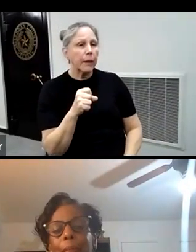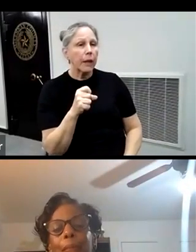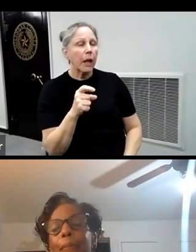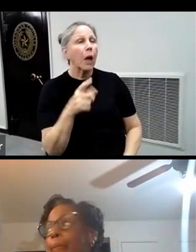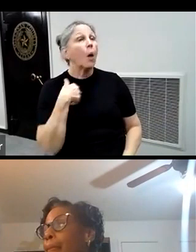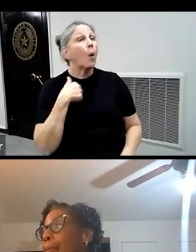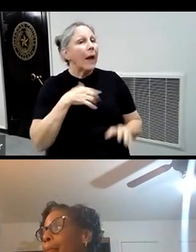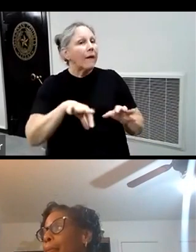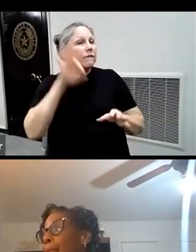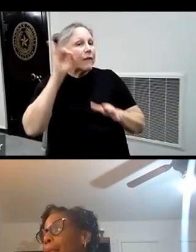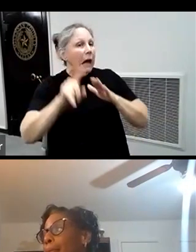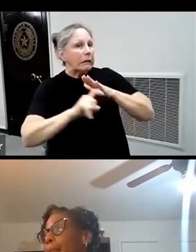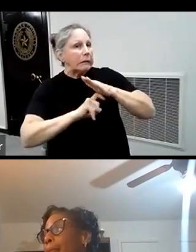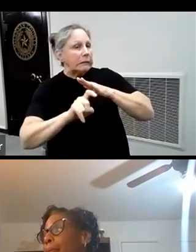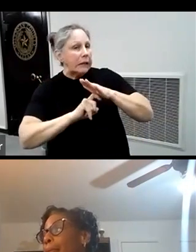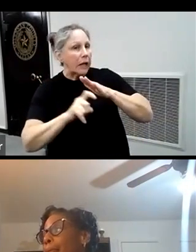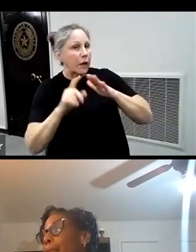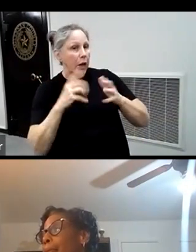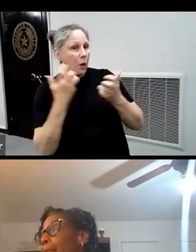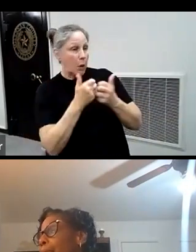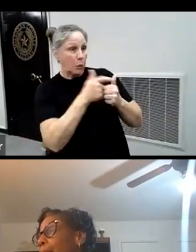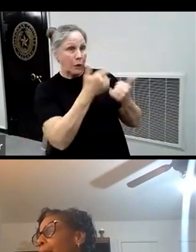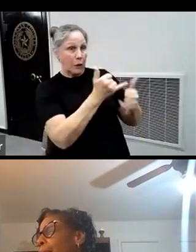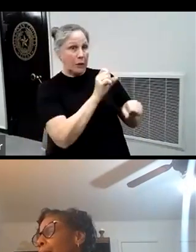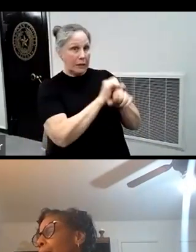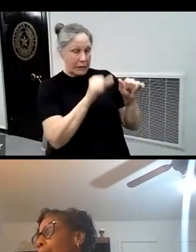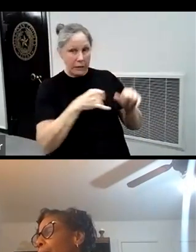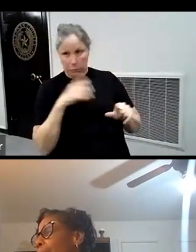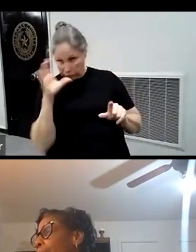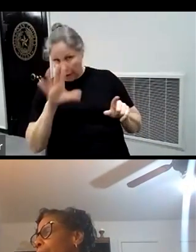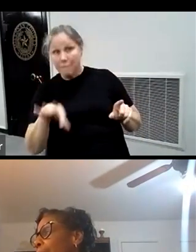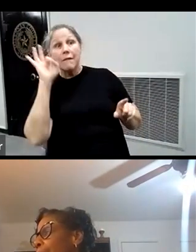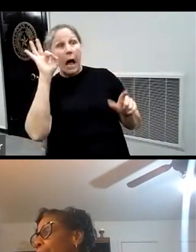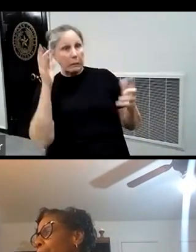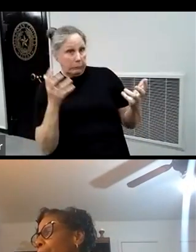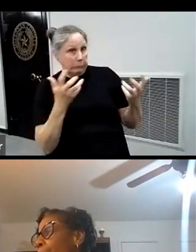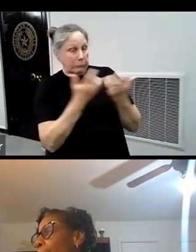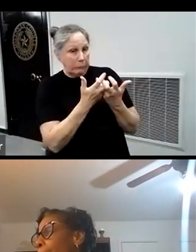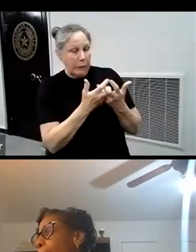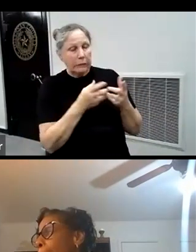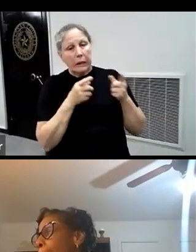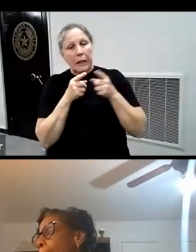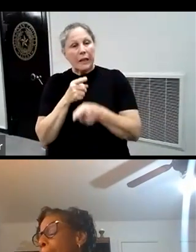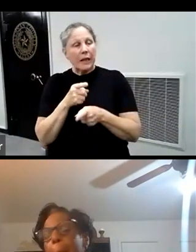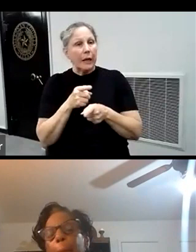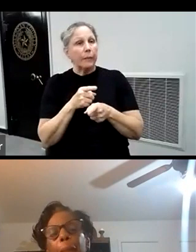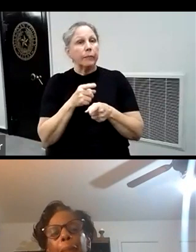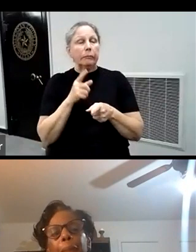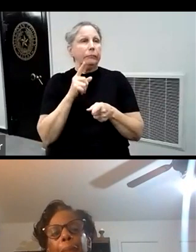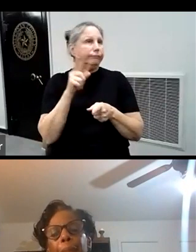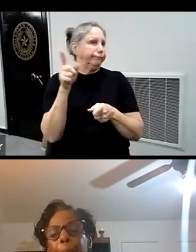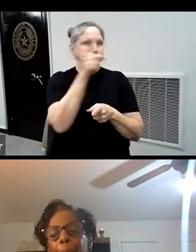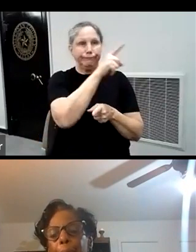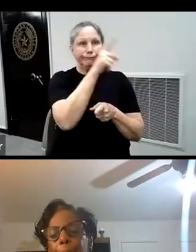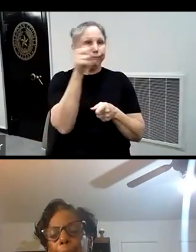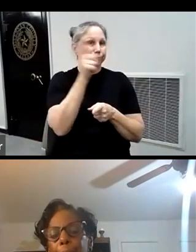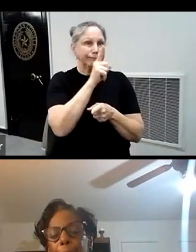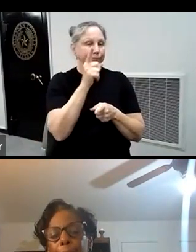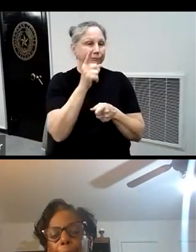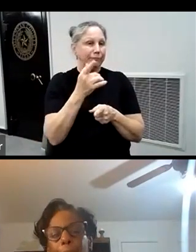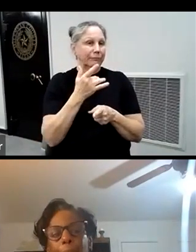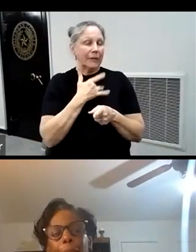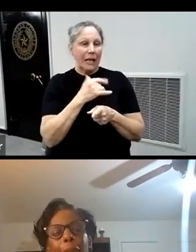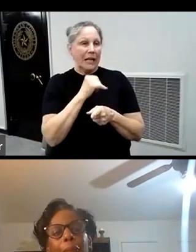scanner that works with their current system that maybe not available virtually